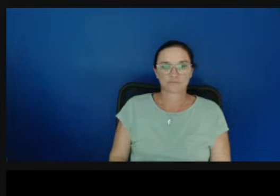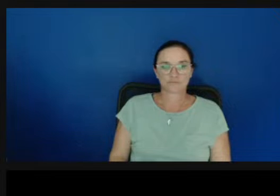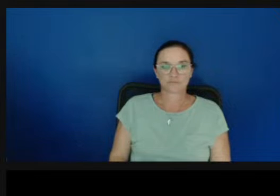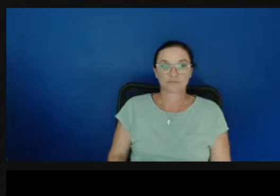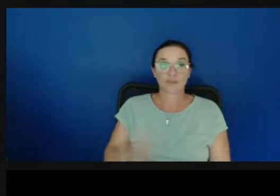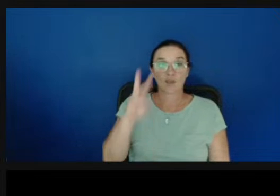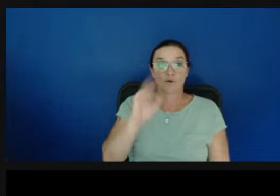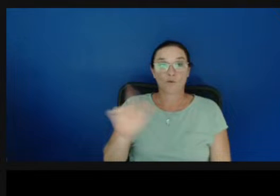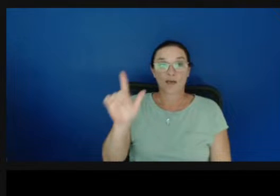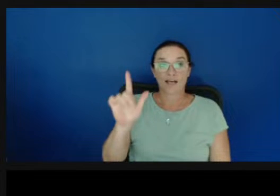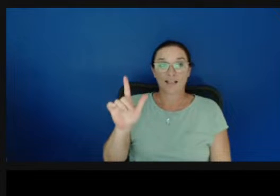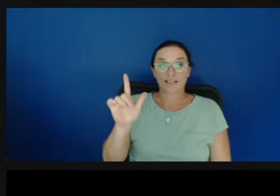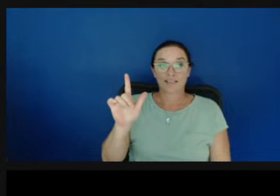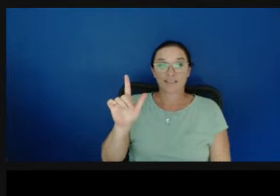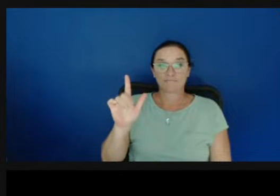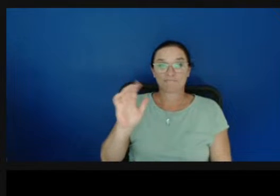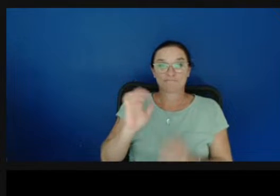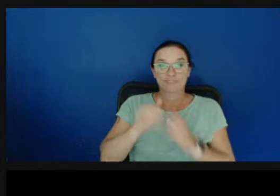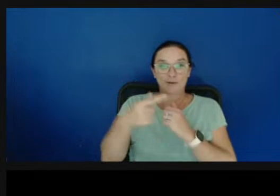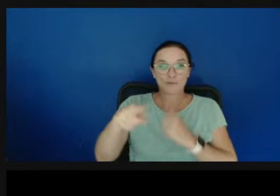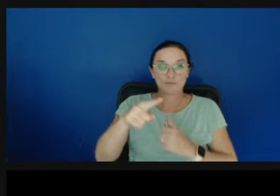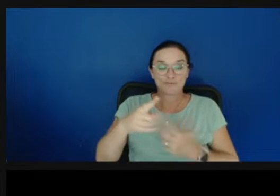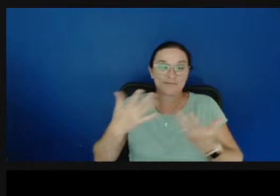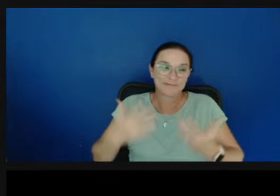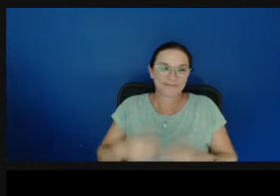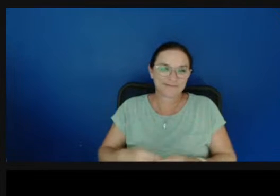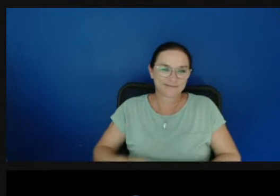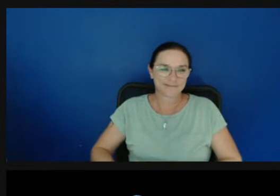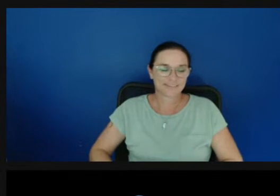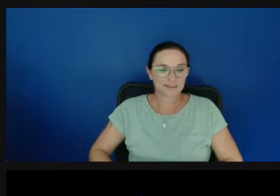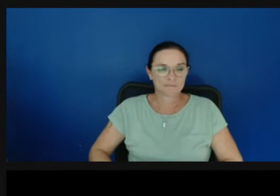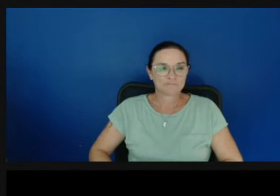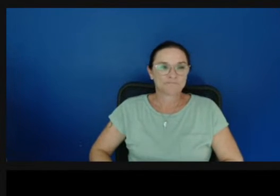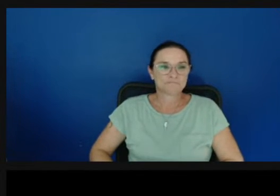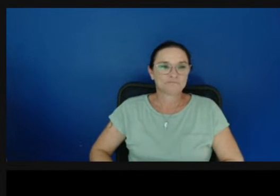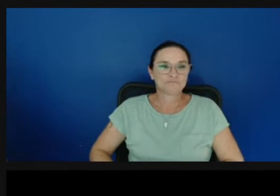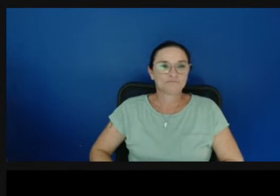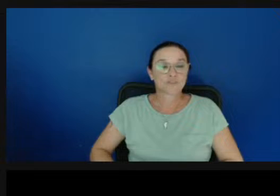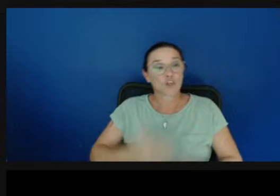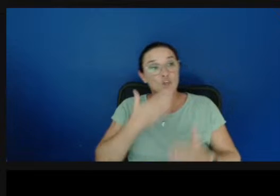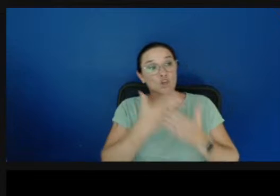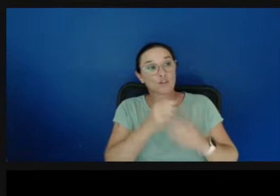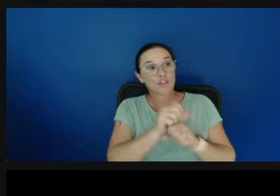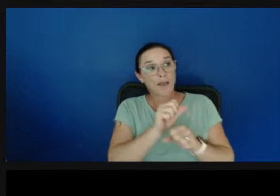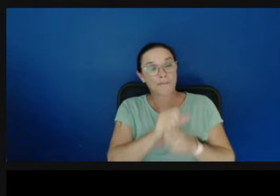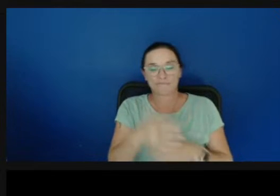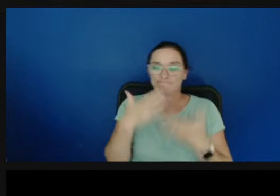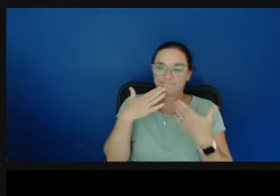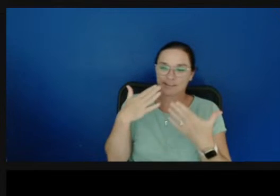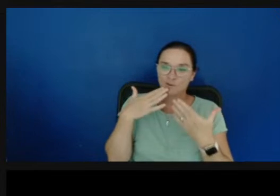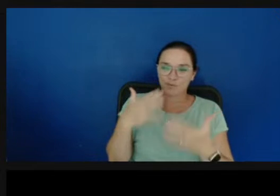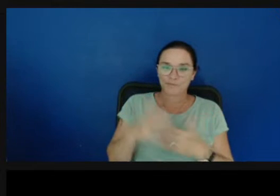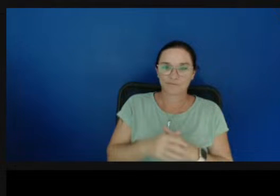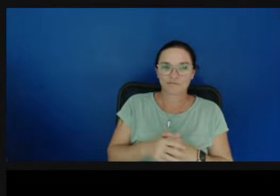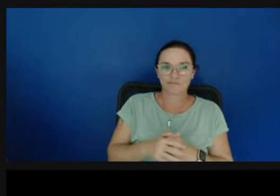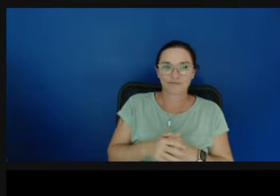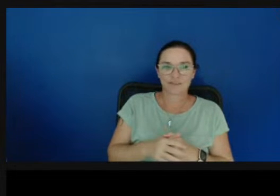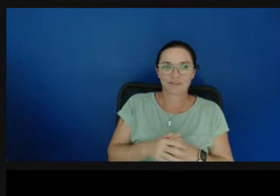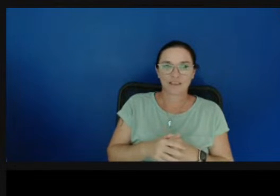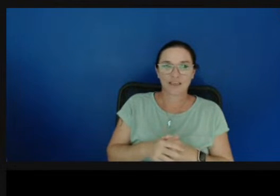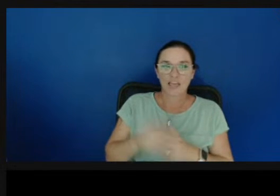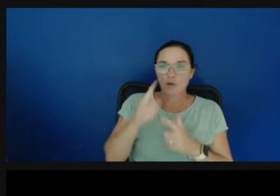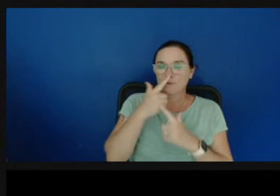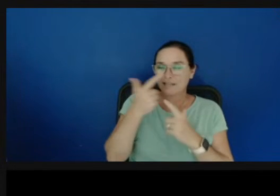Well, how's it going? Hey Lou, good job, man. Thanks. That was an